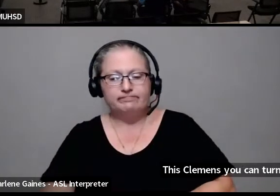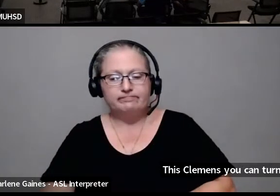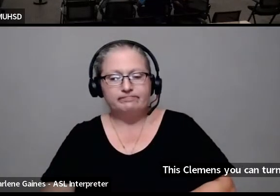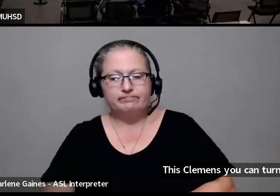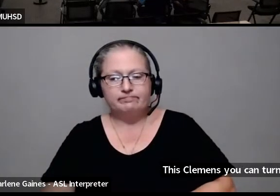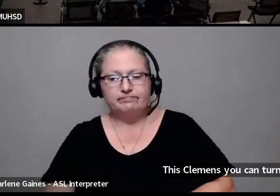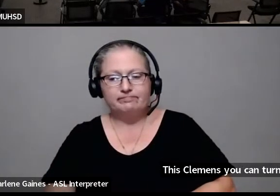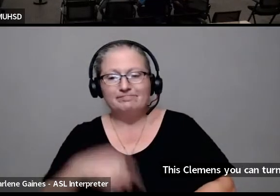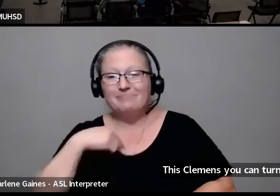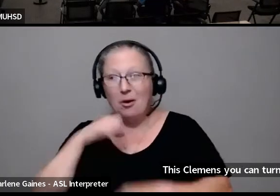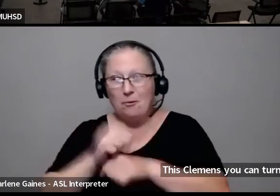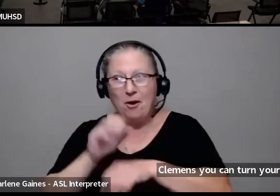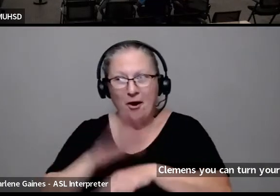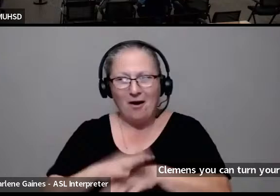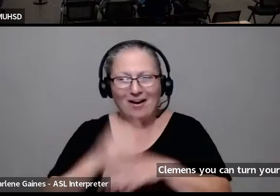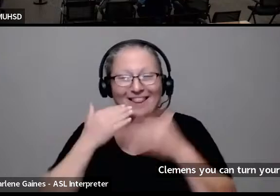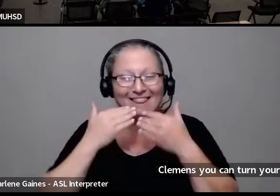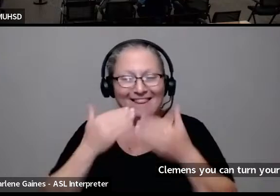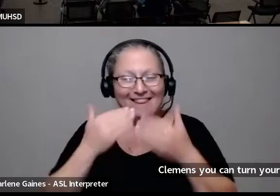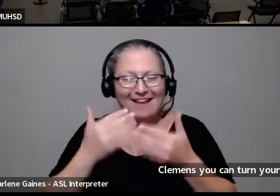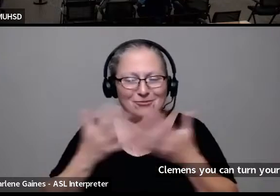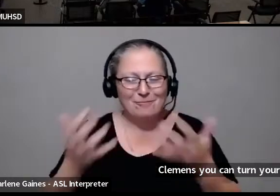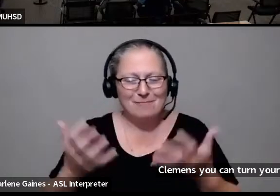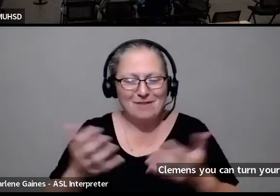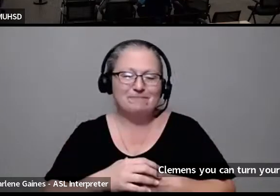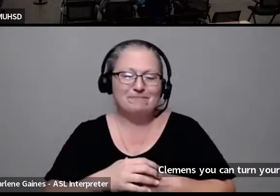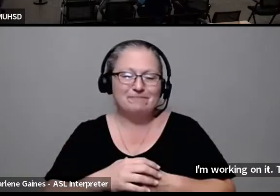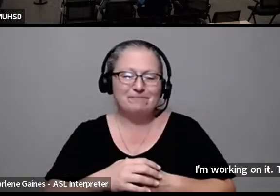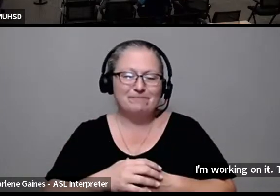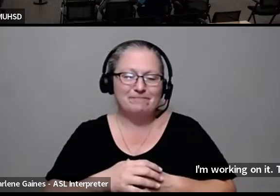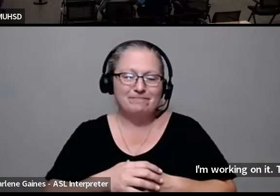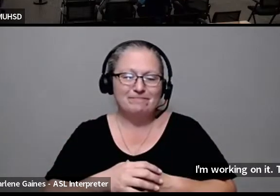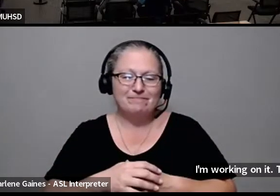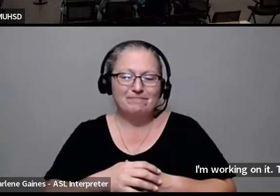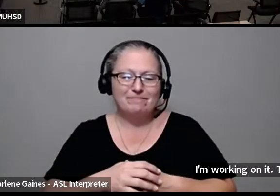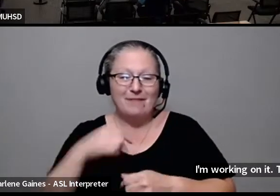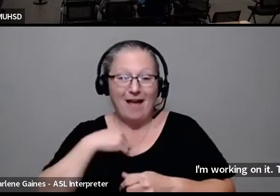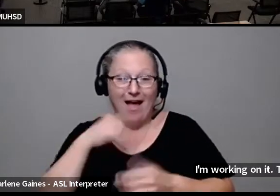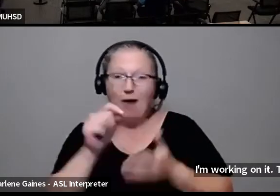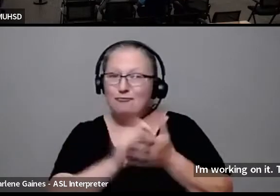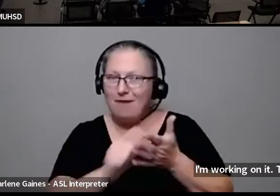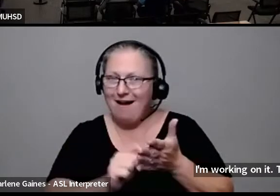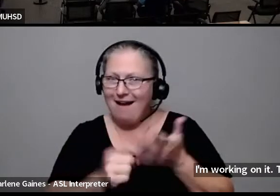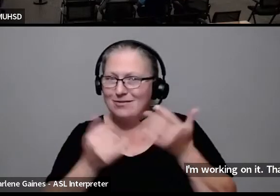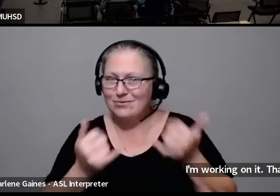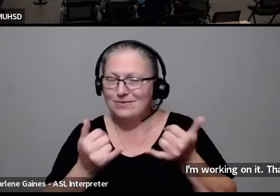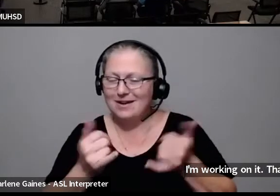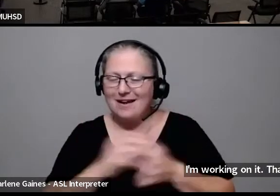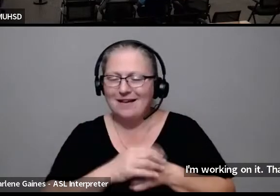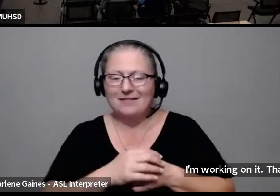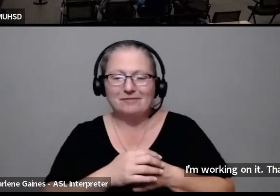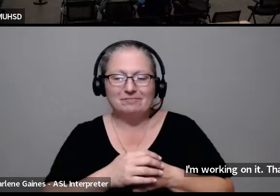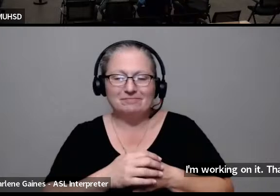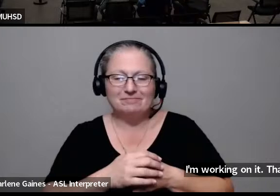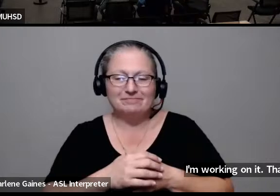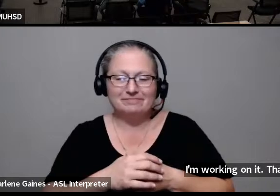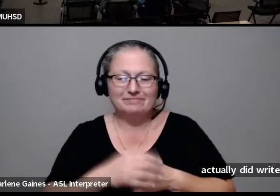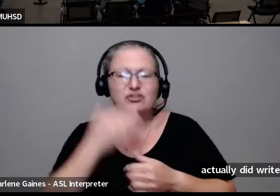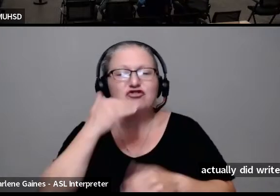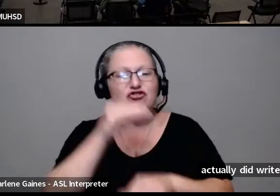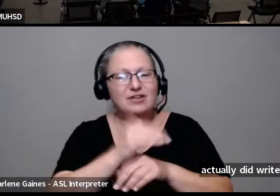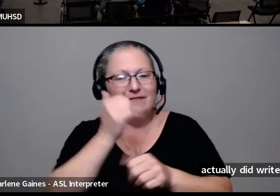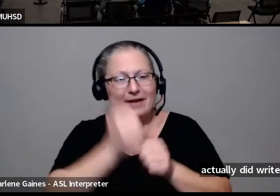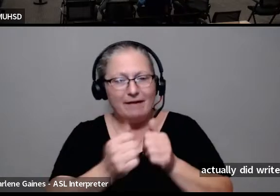I'm working on it. Thank you so much. Let's see, I actually did write something down today. Good evening,